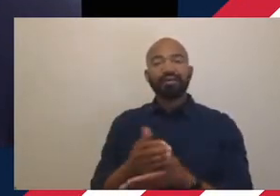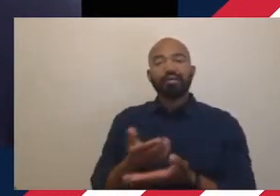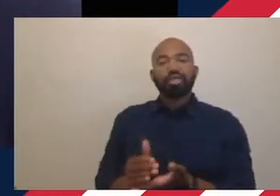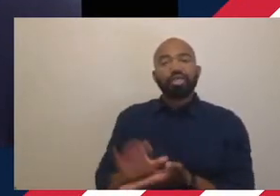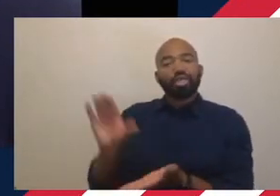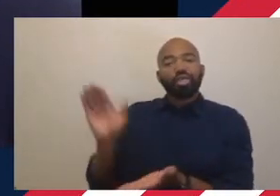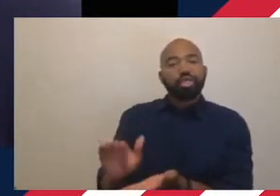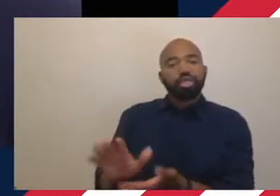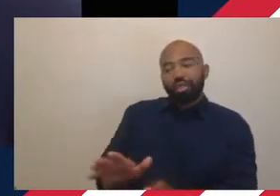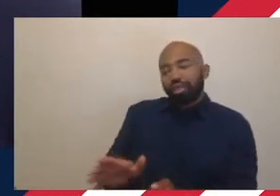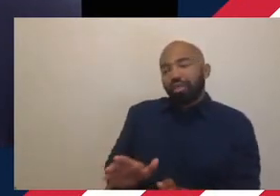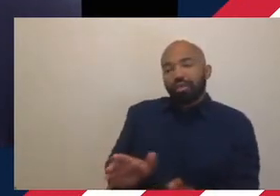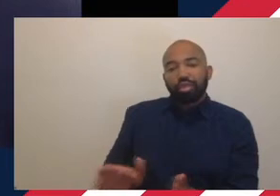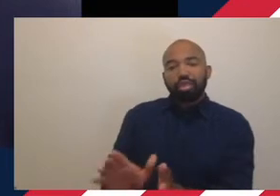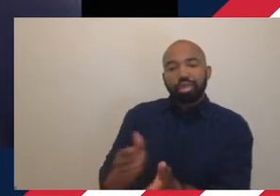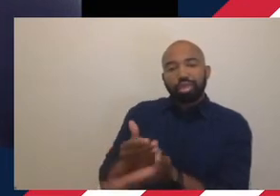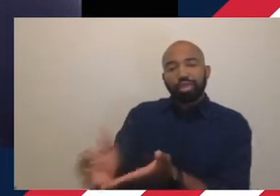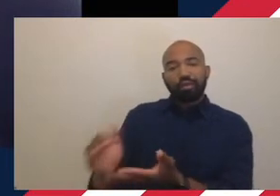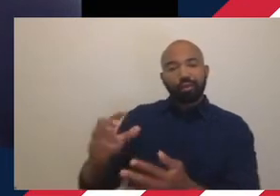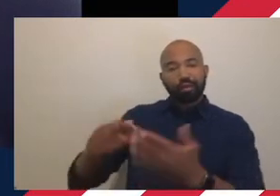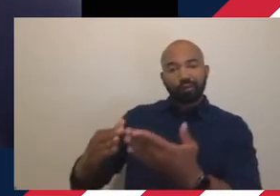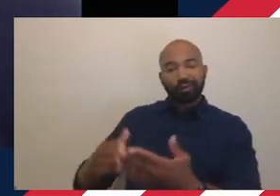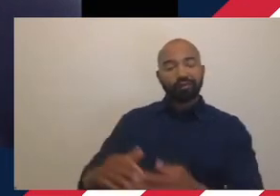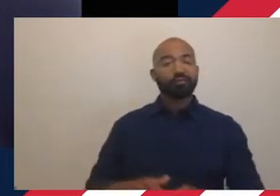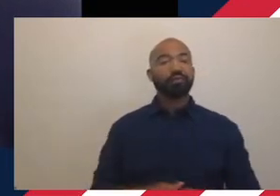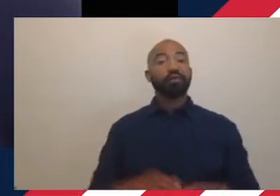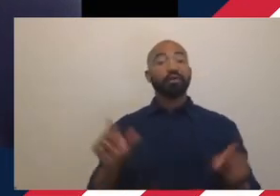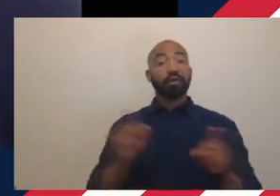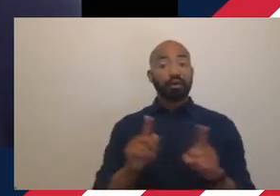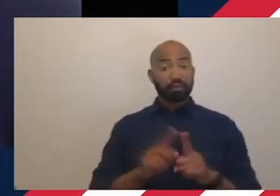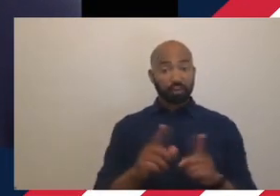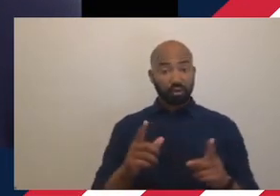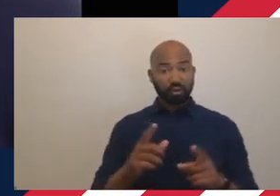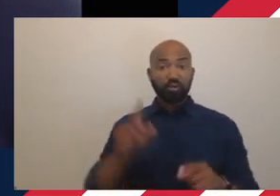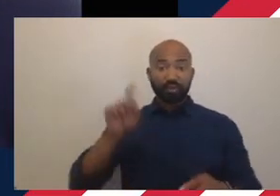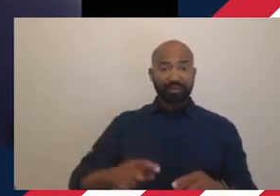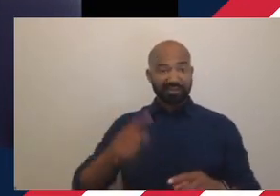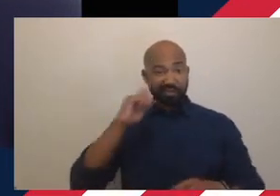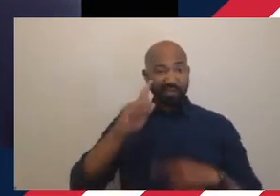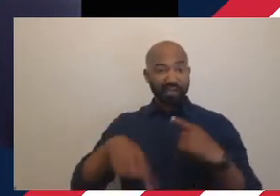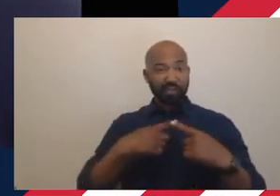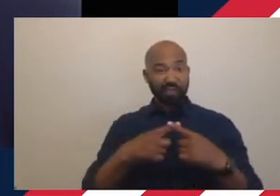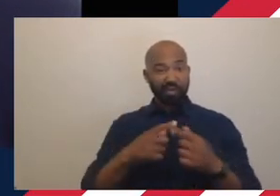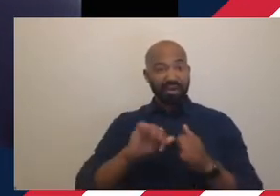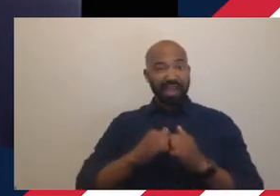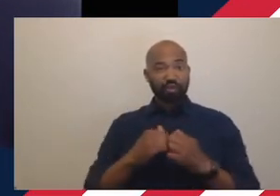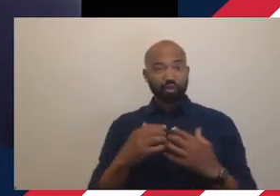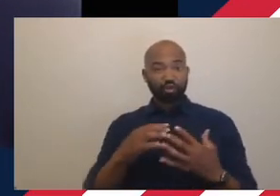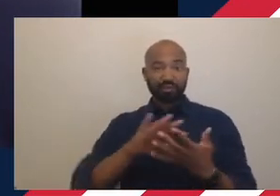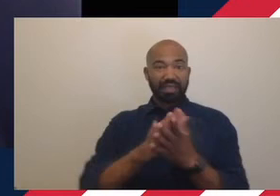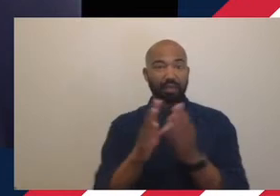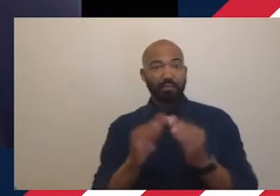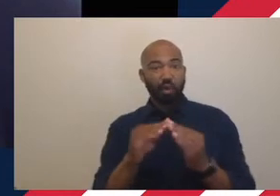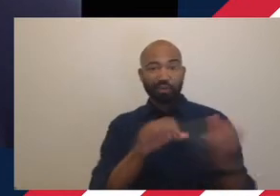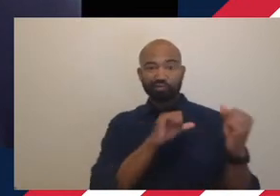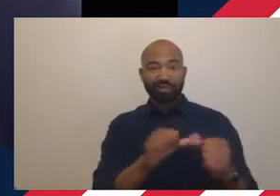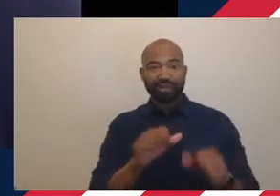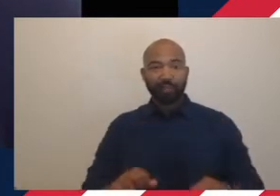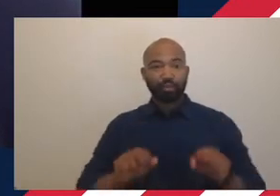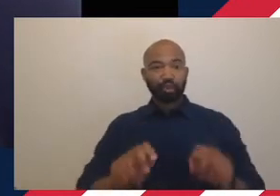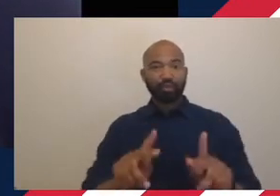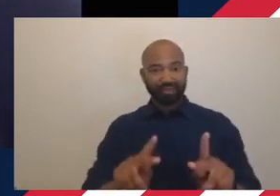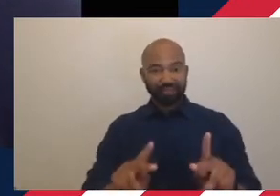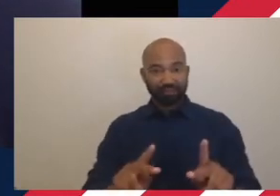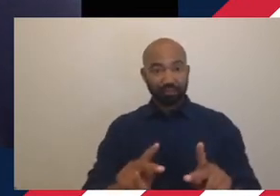it's going to be really important that we make sure that we look at health system strengthening opportunities across the world, not only single